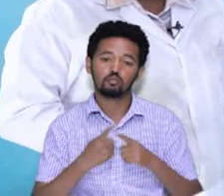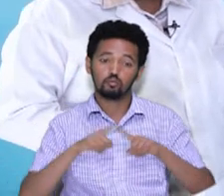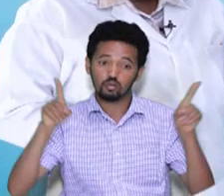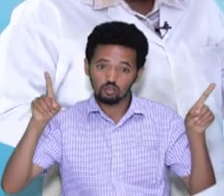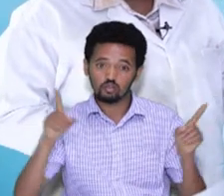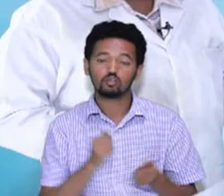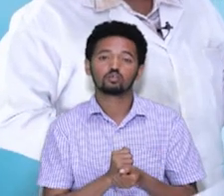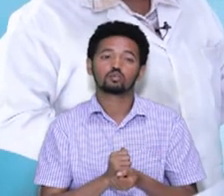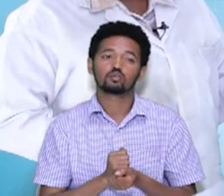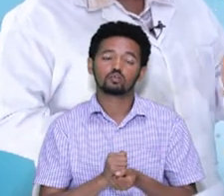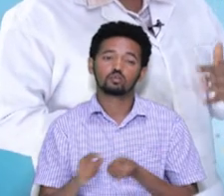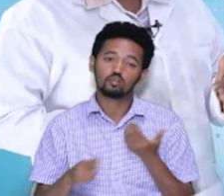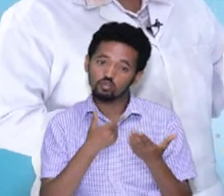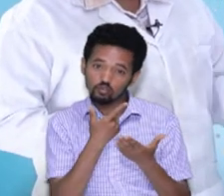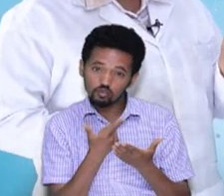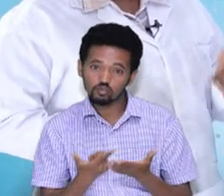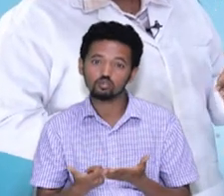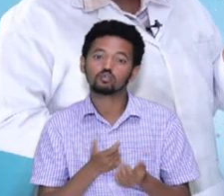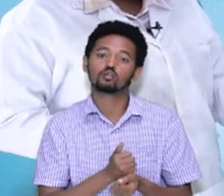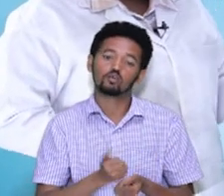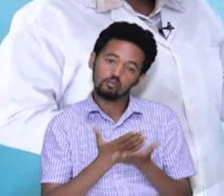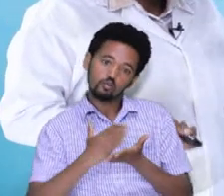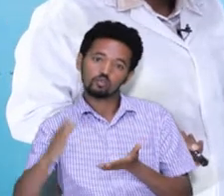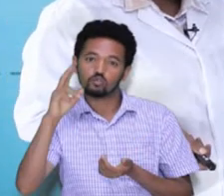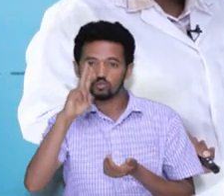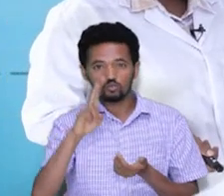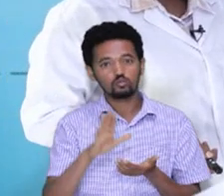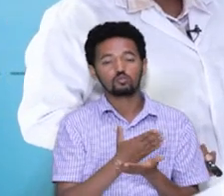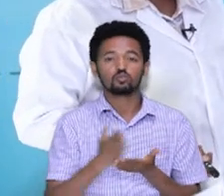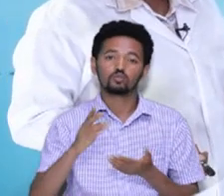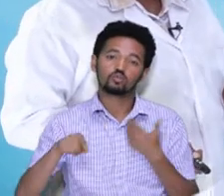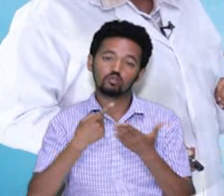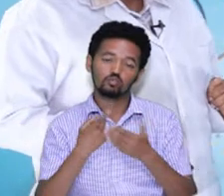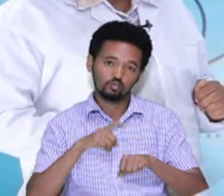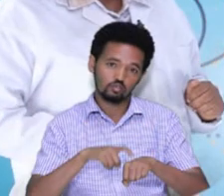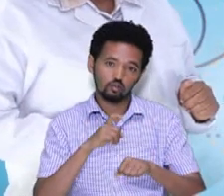But orogenesis and metamorphosis process took place during this time.